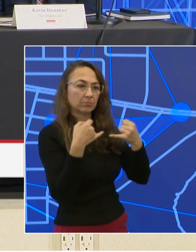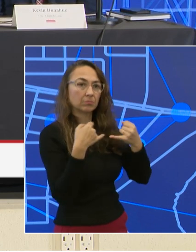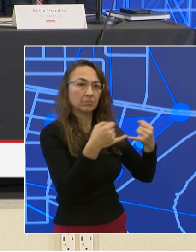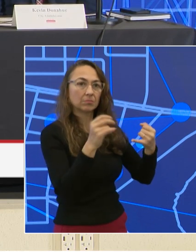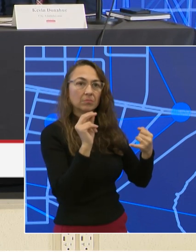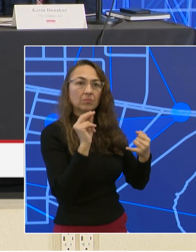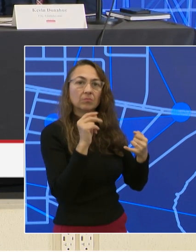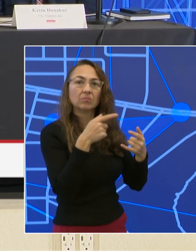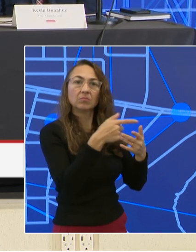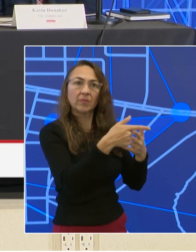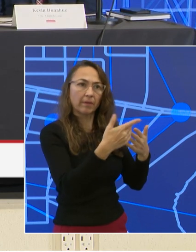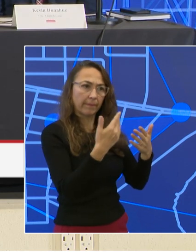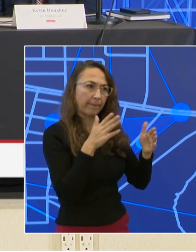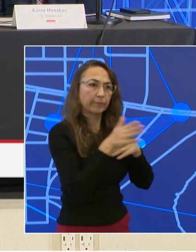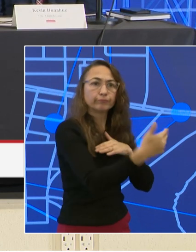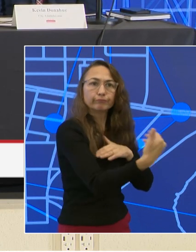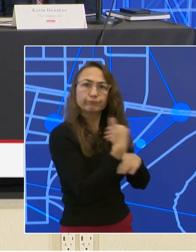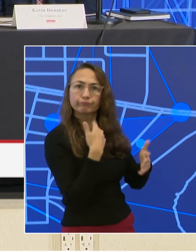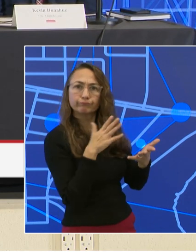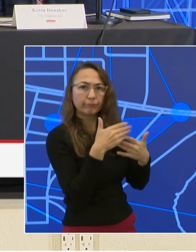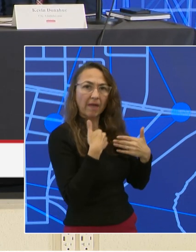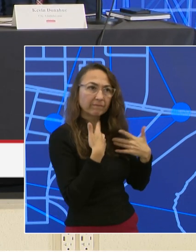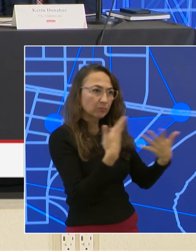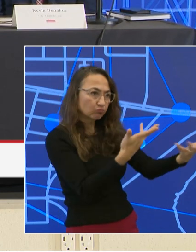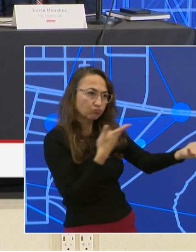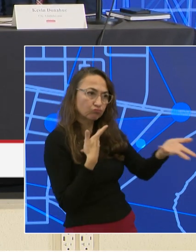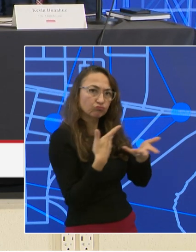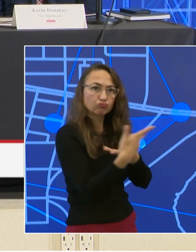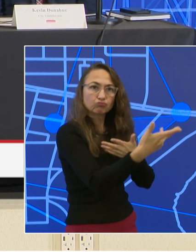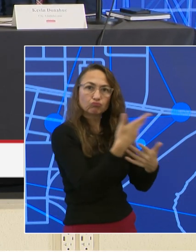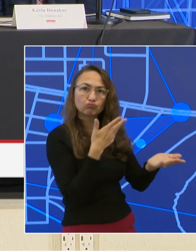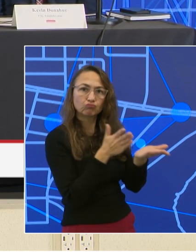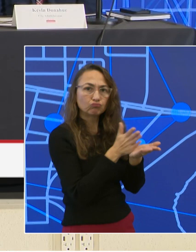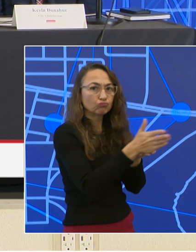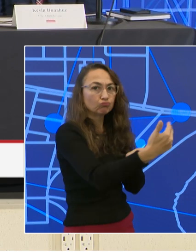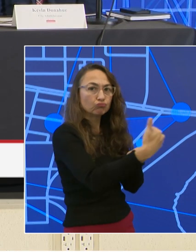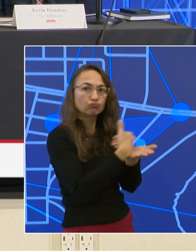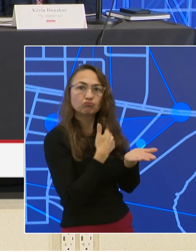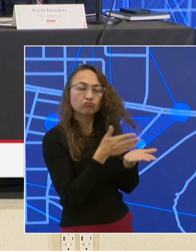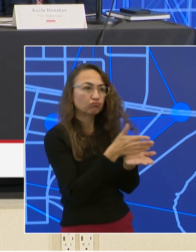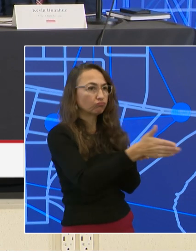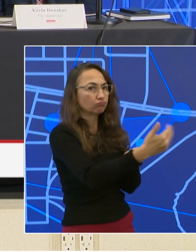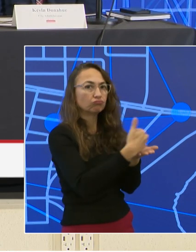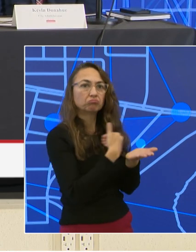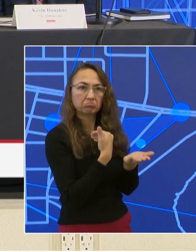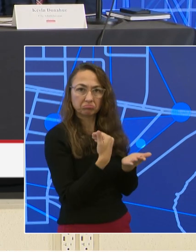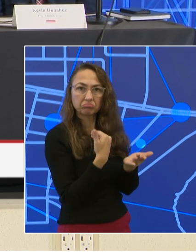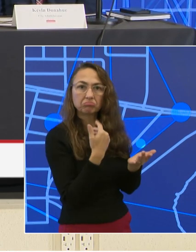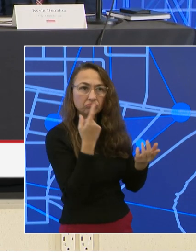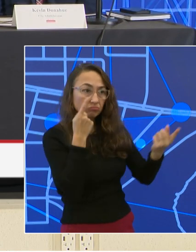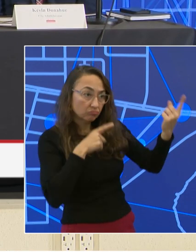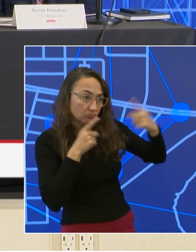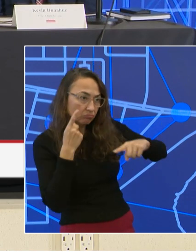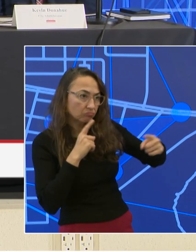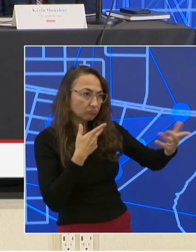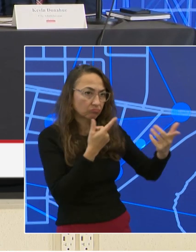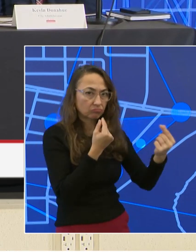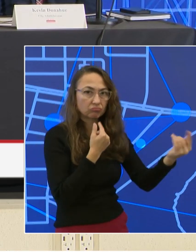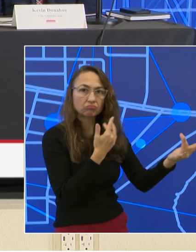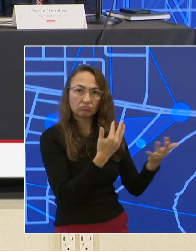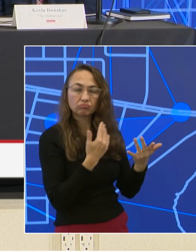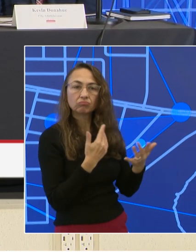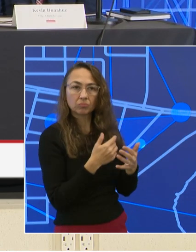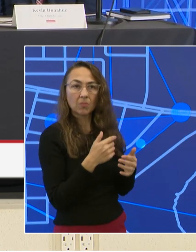County, the chiefs in Virginia, to ensure that we are all tracking the same thing. Most of us are dealing with the same crime,